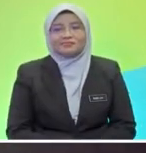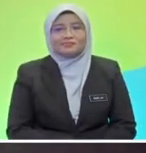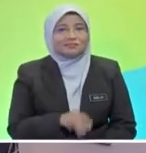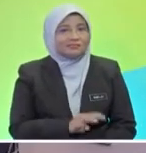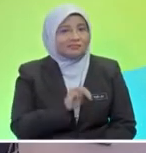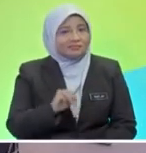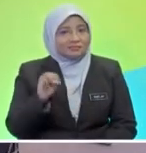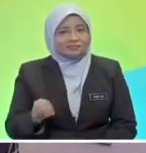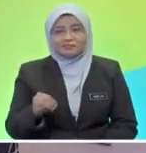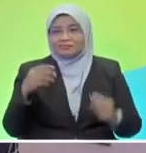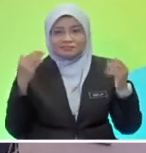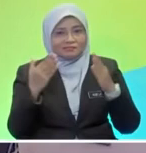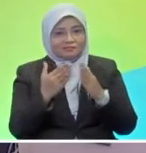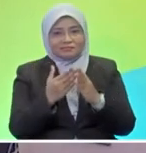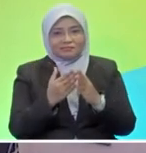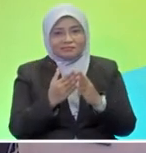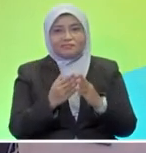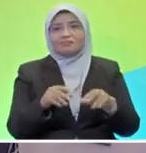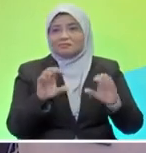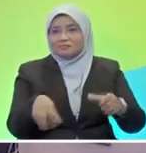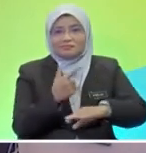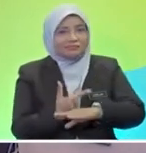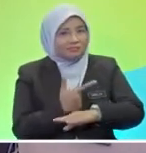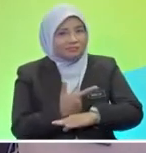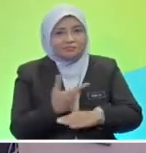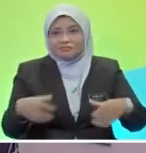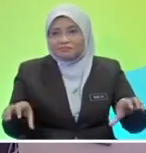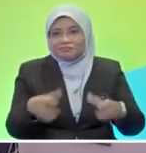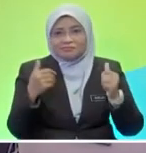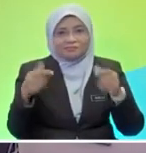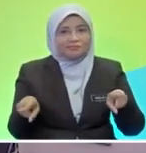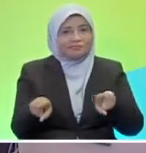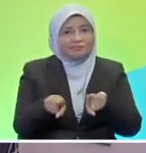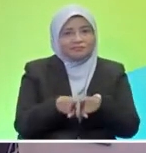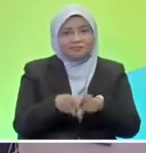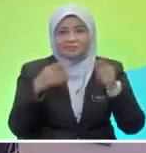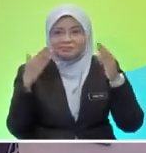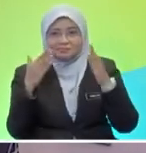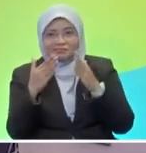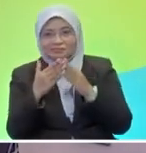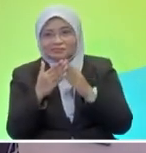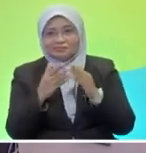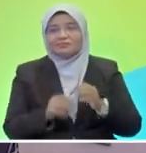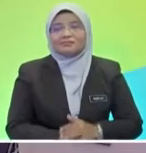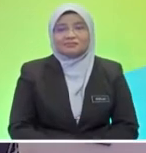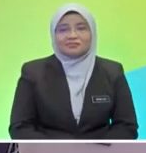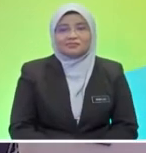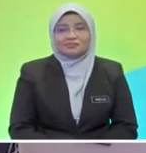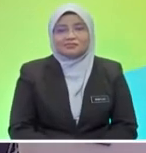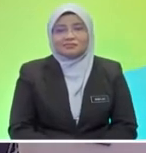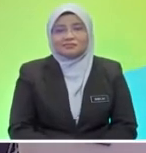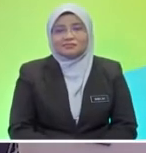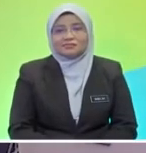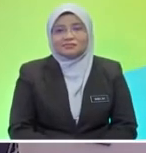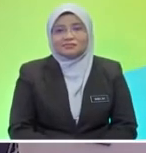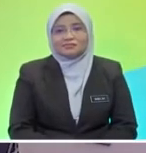can practice what you can do and what you can't do. When you cannot do something, we say it, I can't. Okay, when